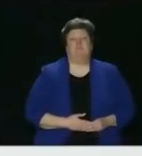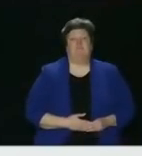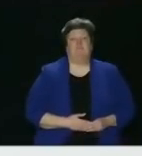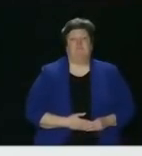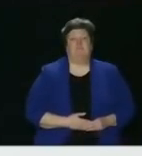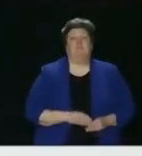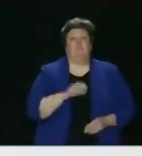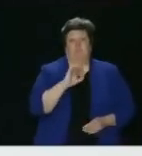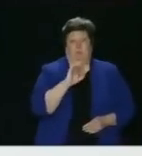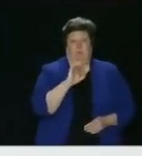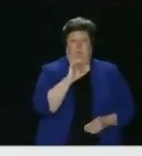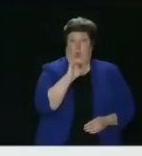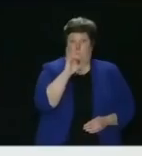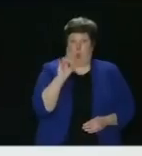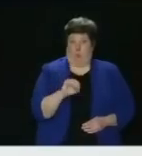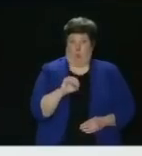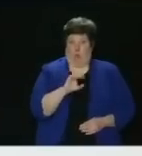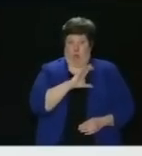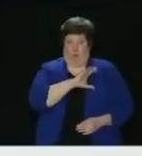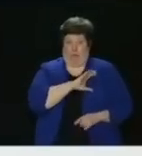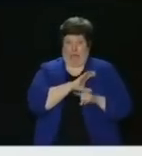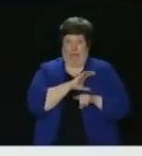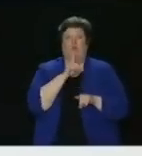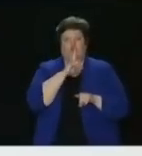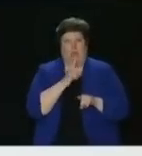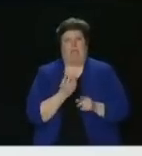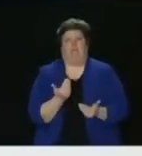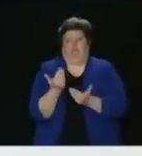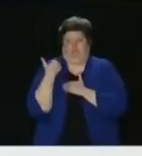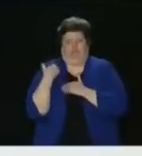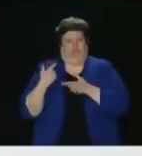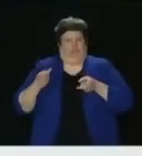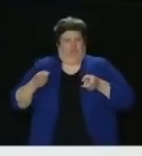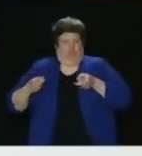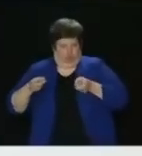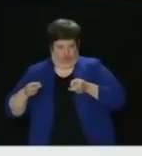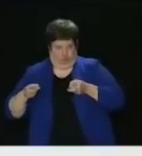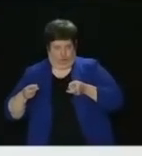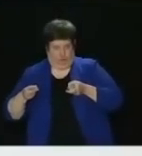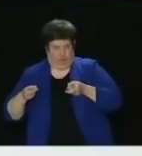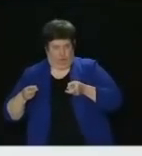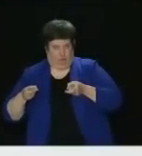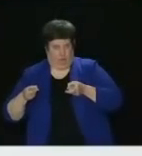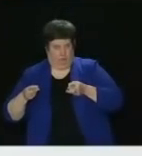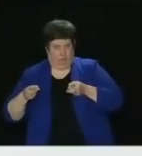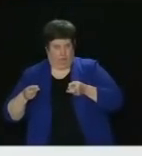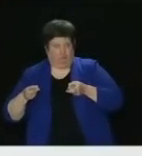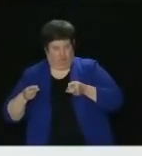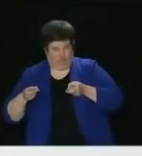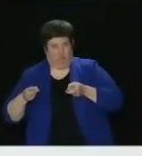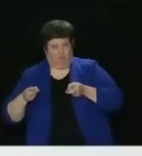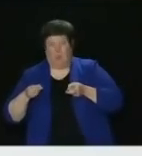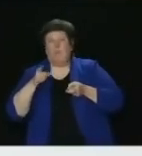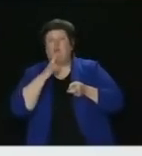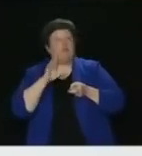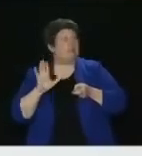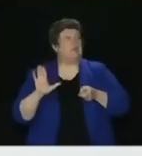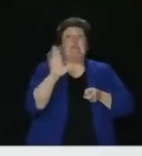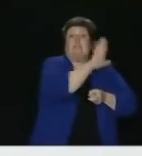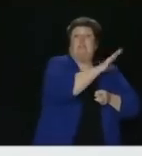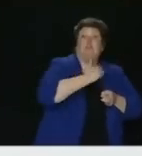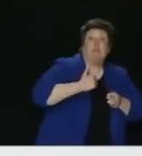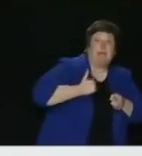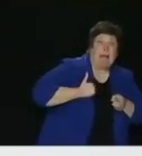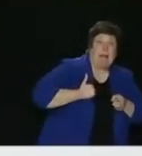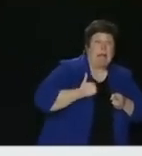The Ontario Ottawa Police Service remains the police of jurisdiction in the city of Ottawa. But the police services right across Canada and certainly in